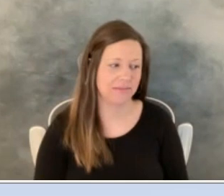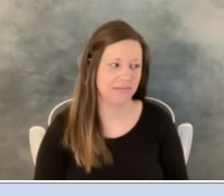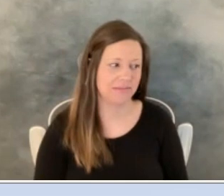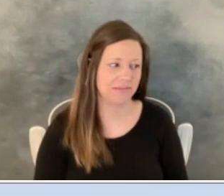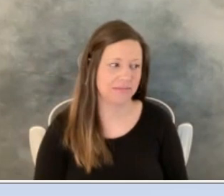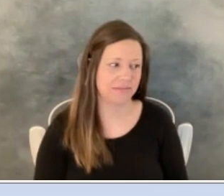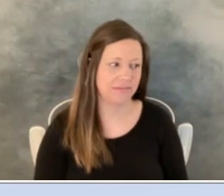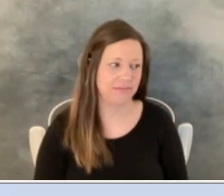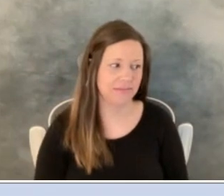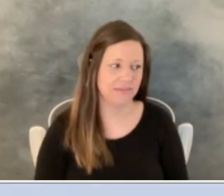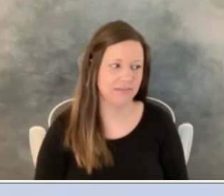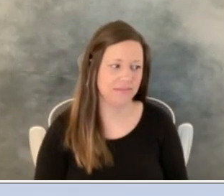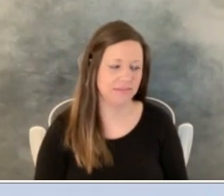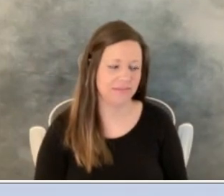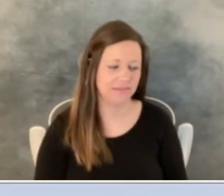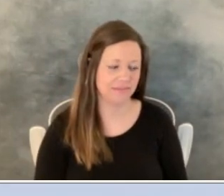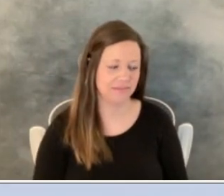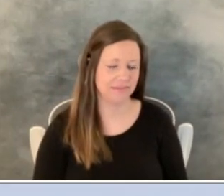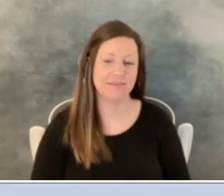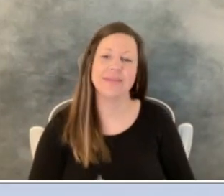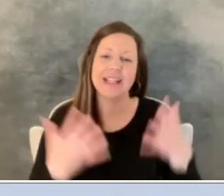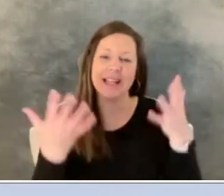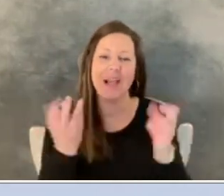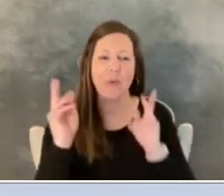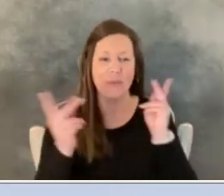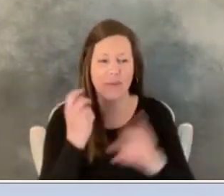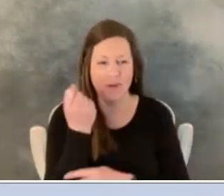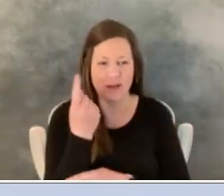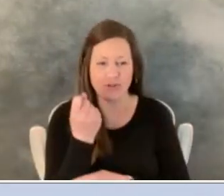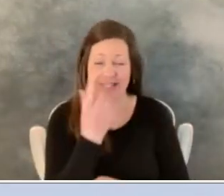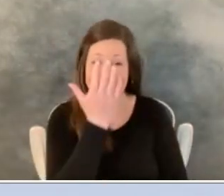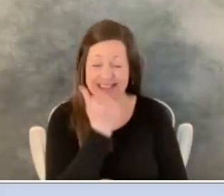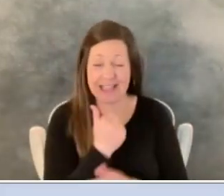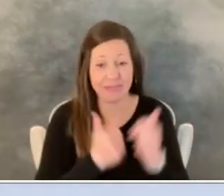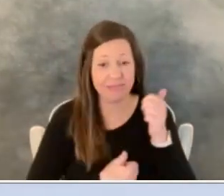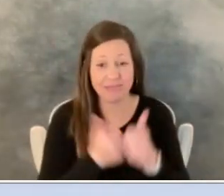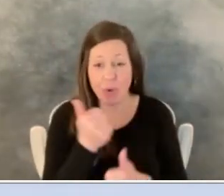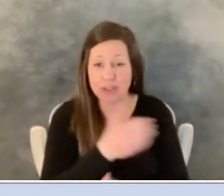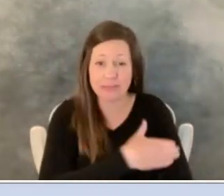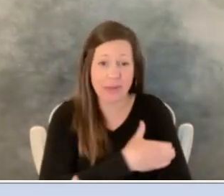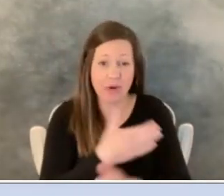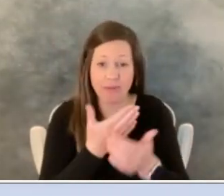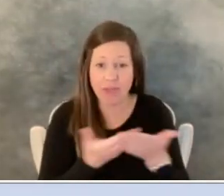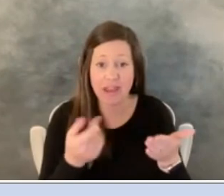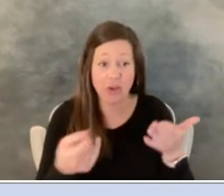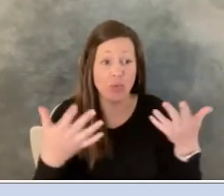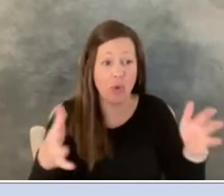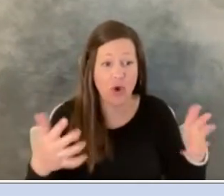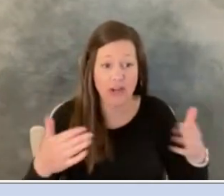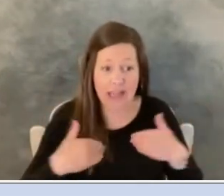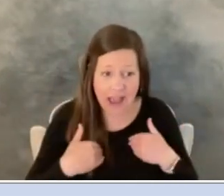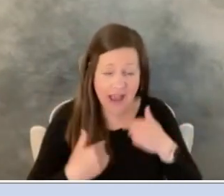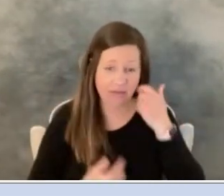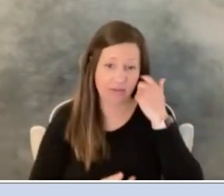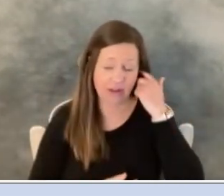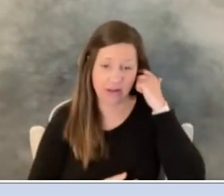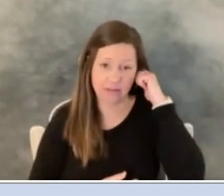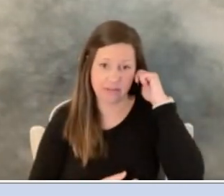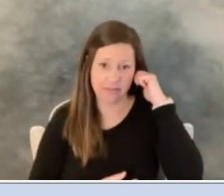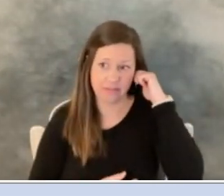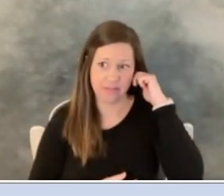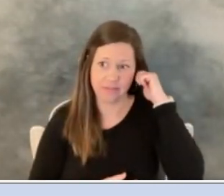So I want people to understand that sleep is one of the most powerful things that you already have, that you are